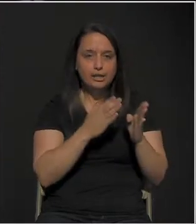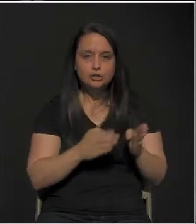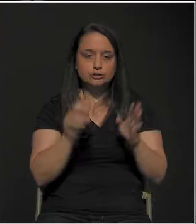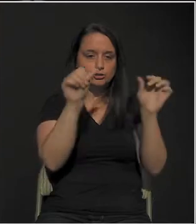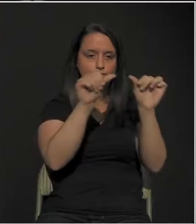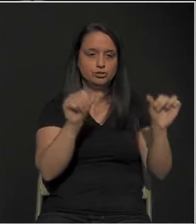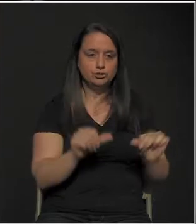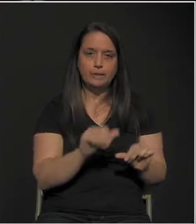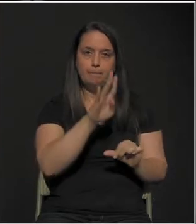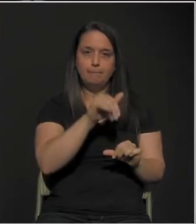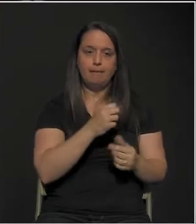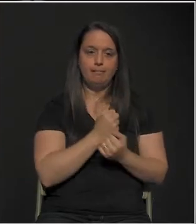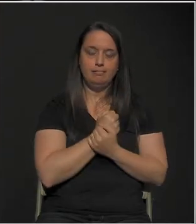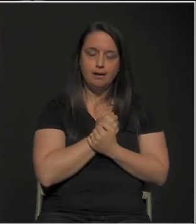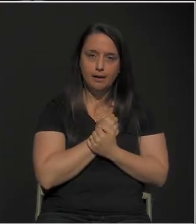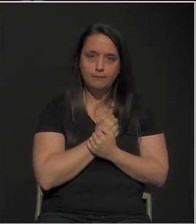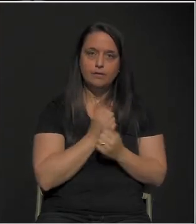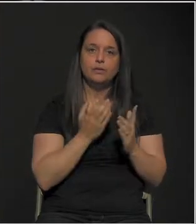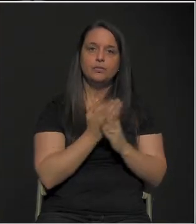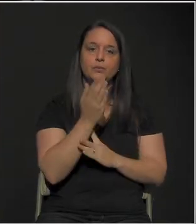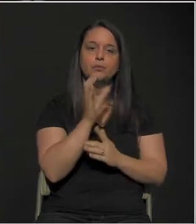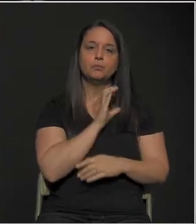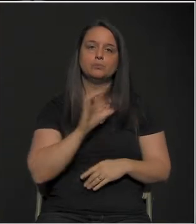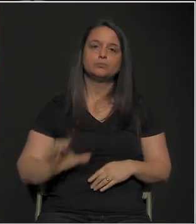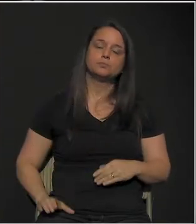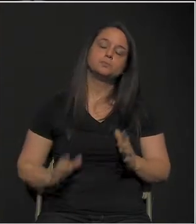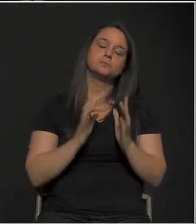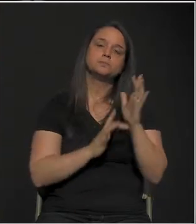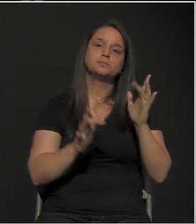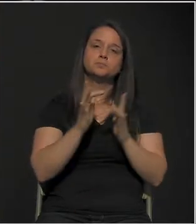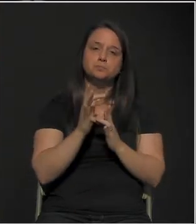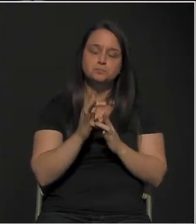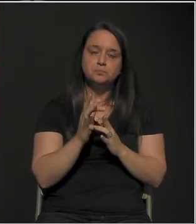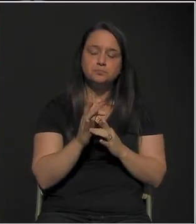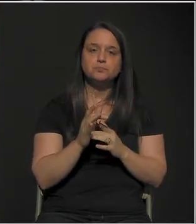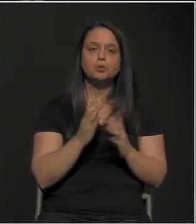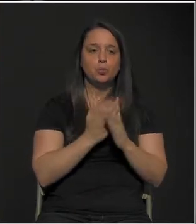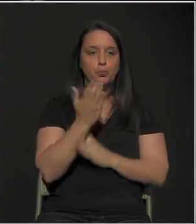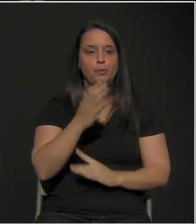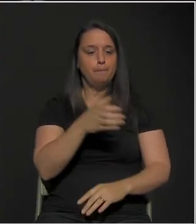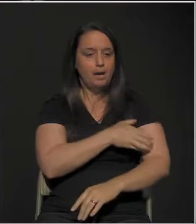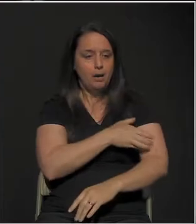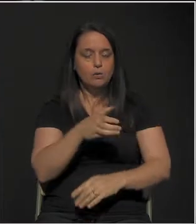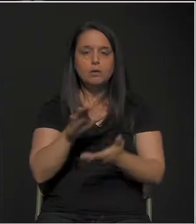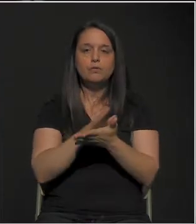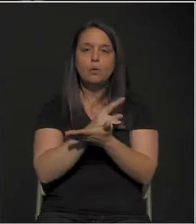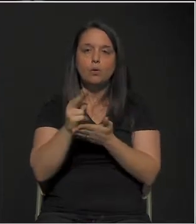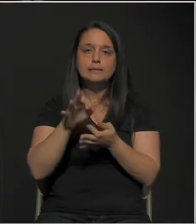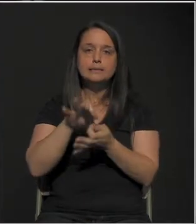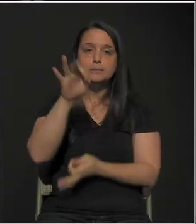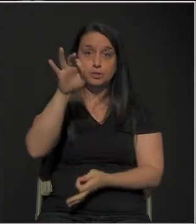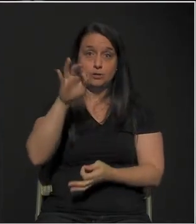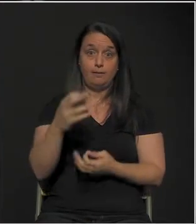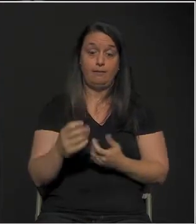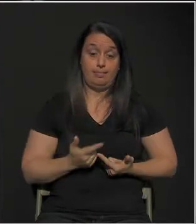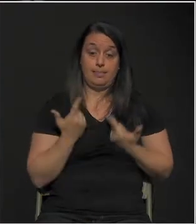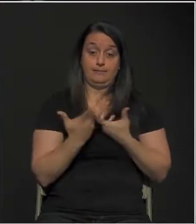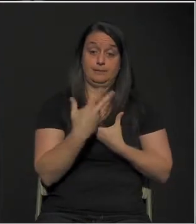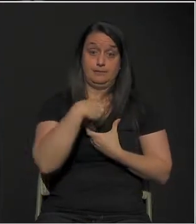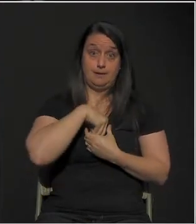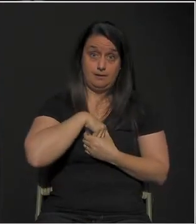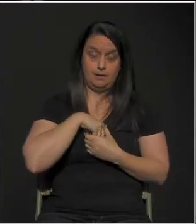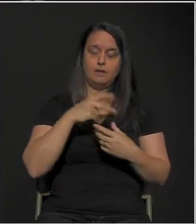love that you have in Christ Jesus. Through the power of the Holy Spirit who